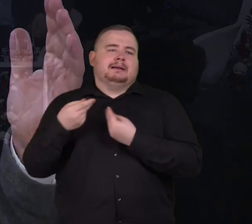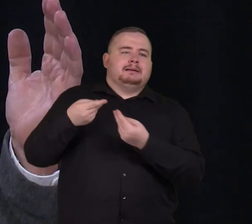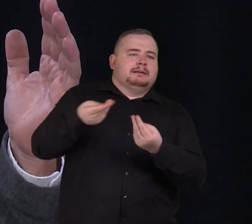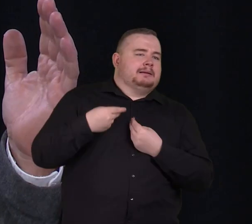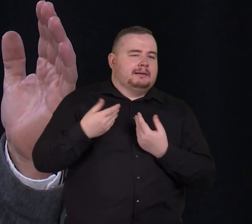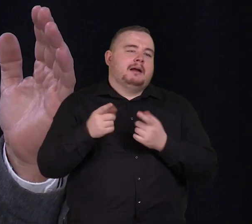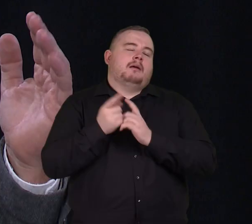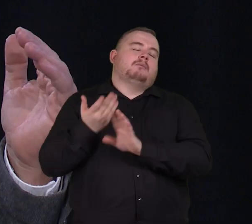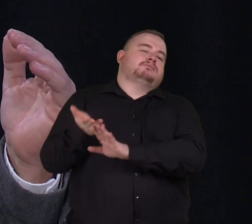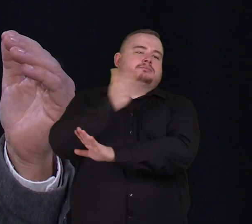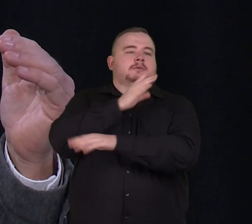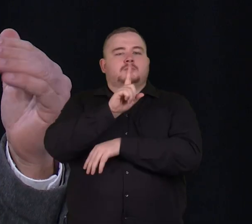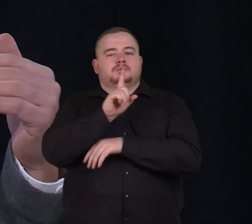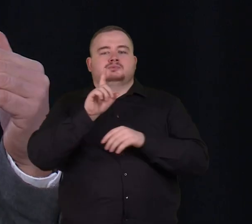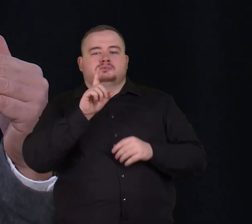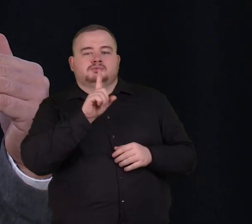similar situations.